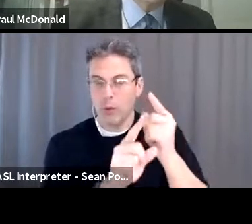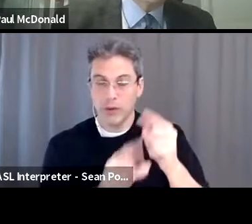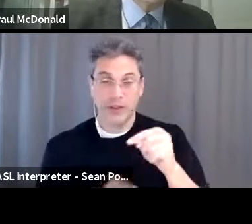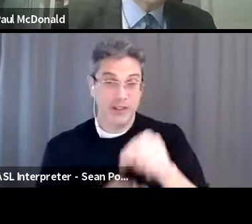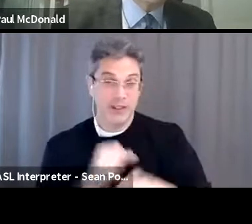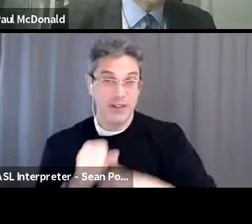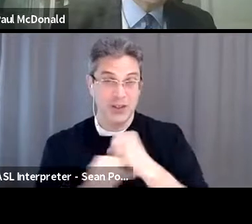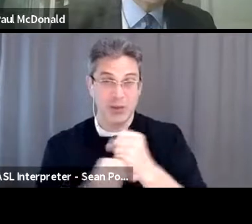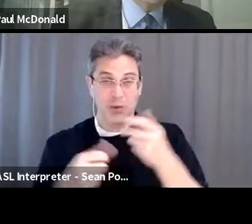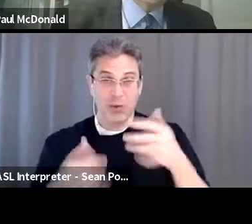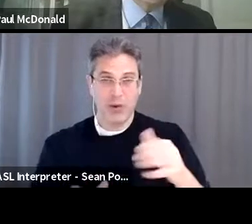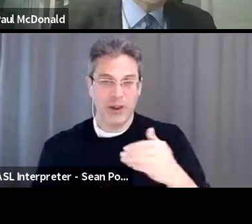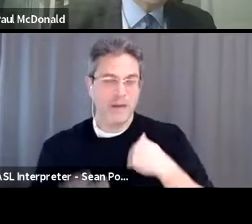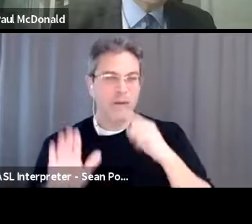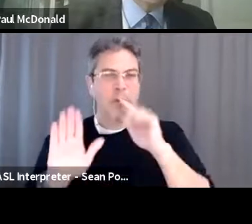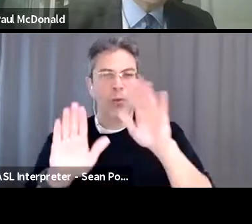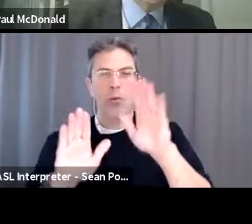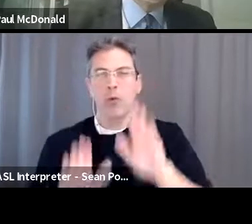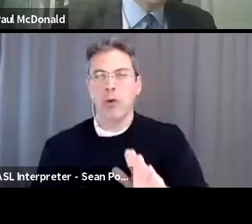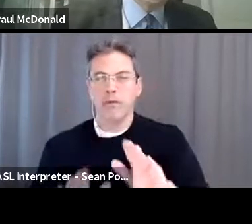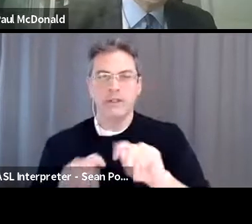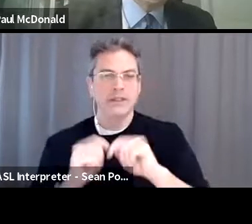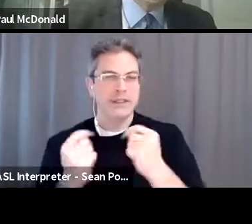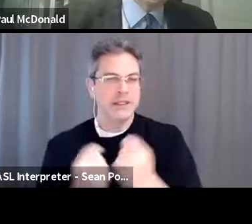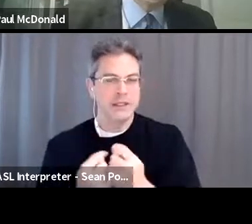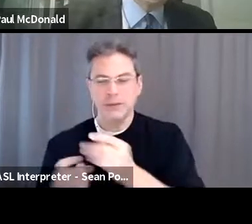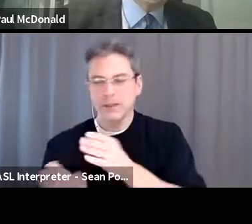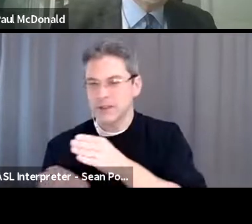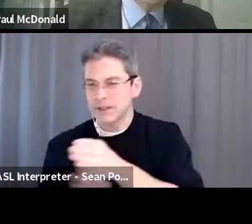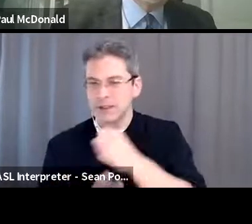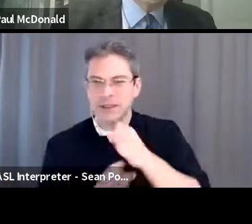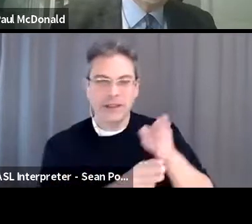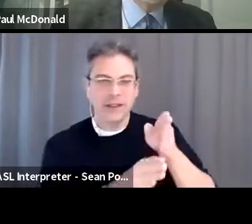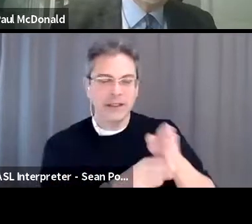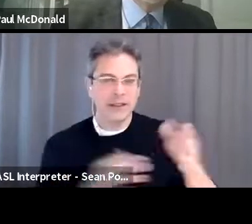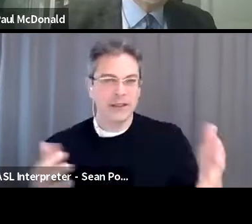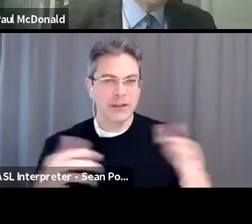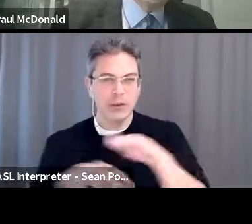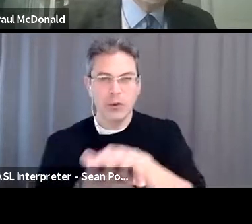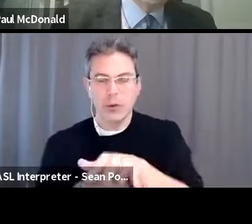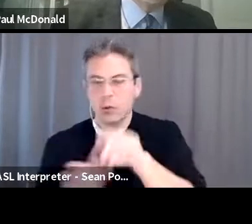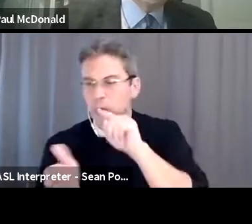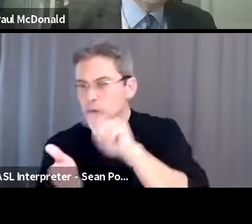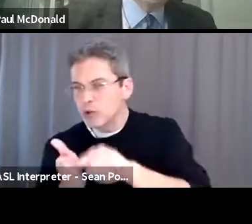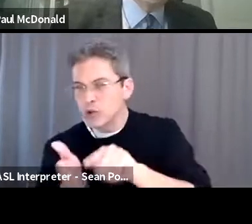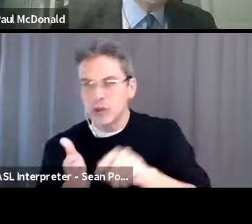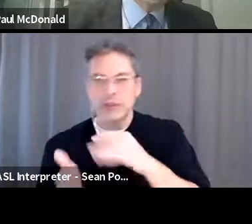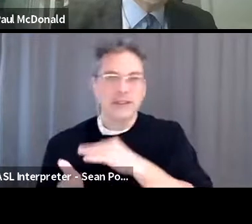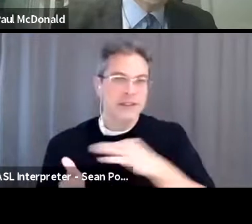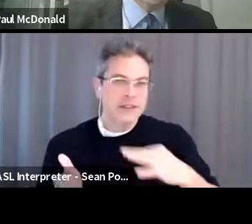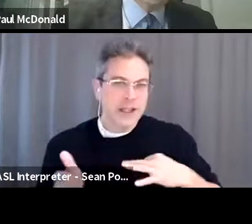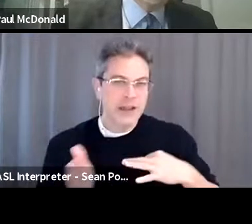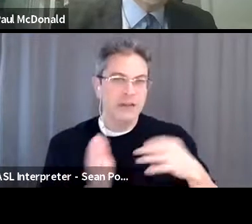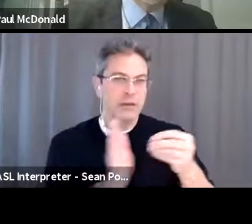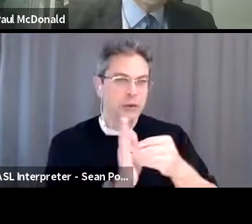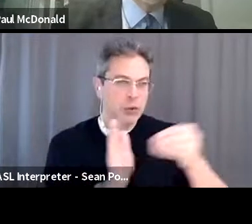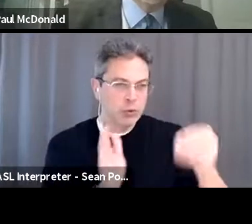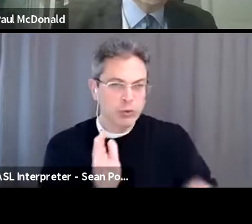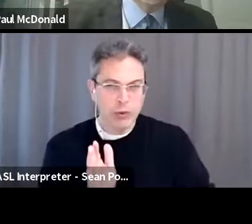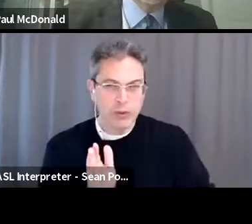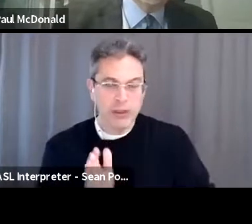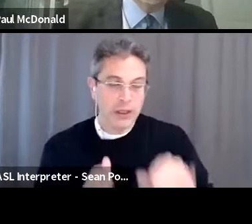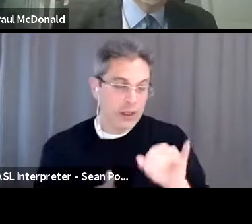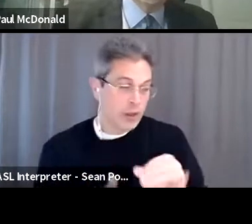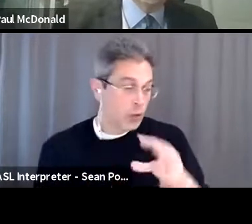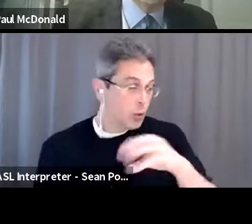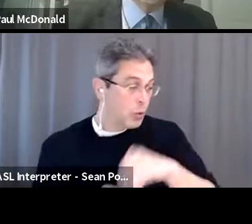of interdisciplinary researchers, staff, students, and affiliates who are engaging with us on all these projects. And that includes